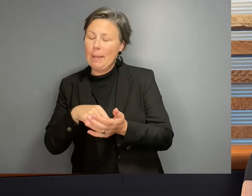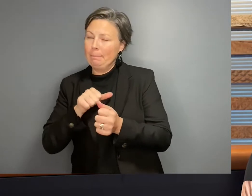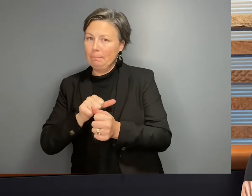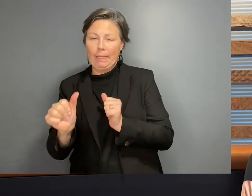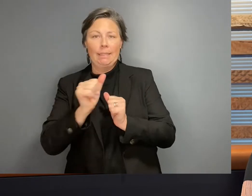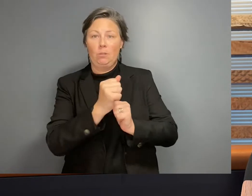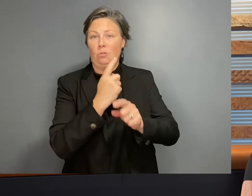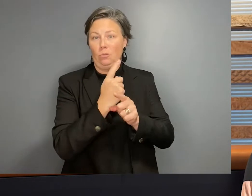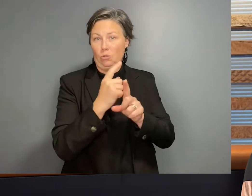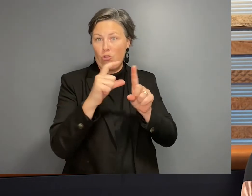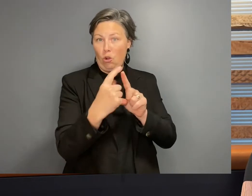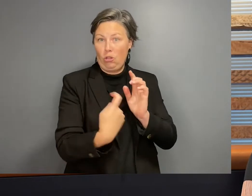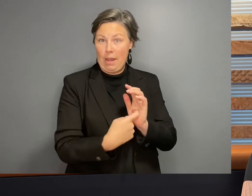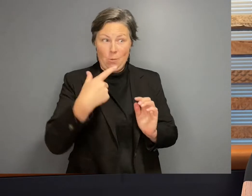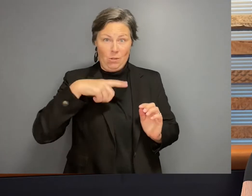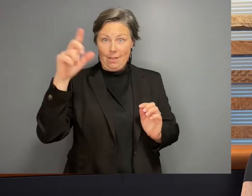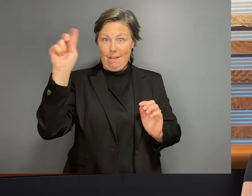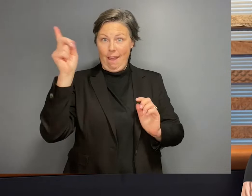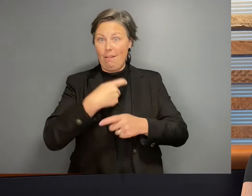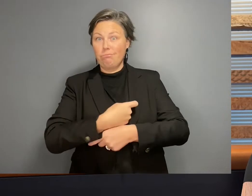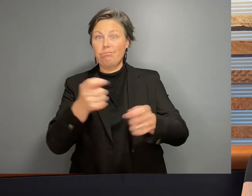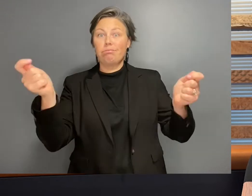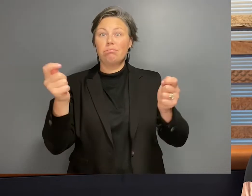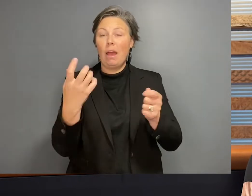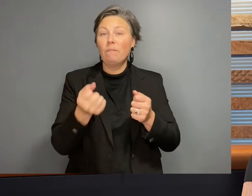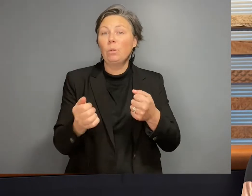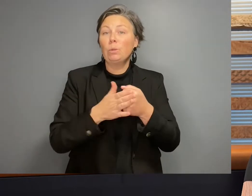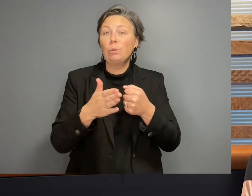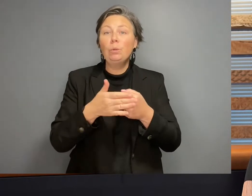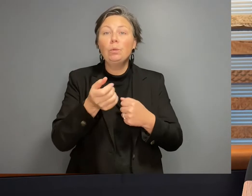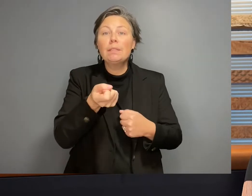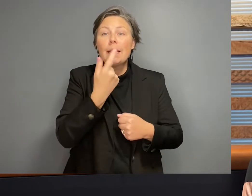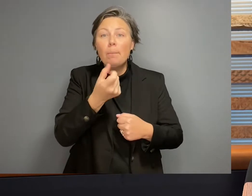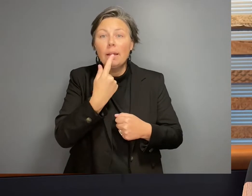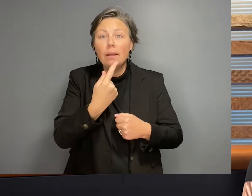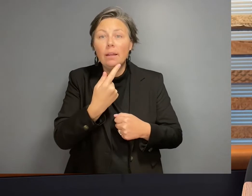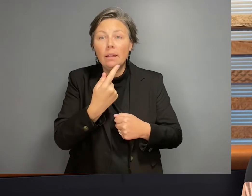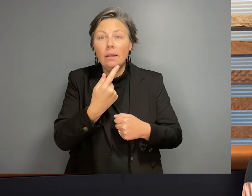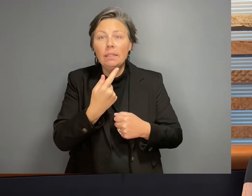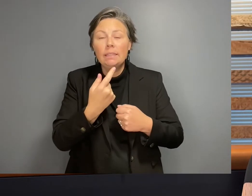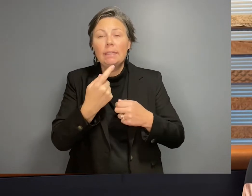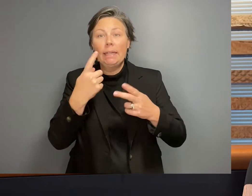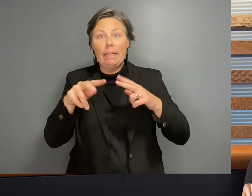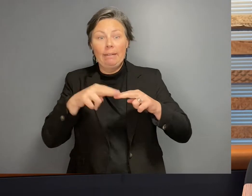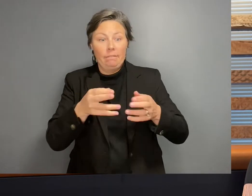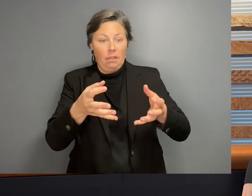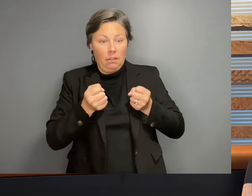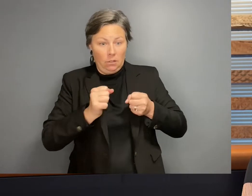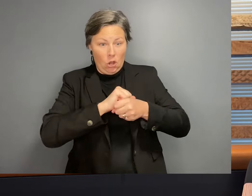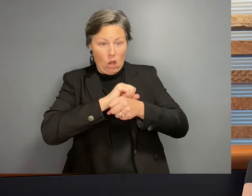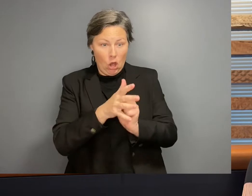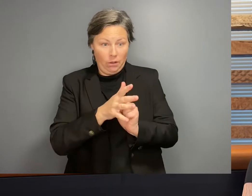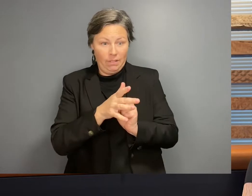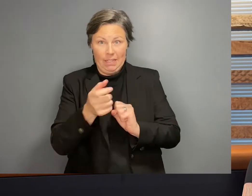doctor. New oral antiviral treatments for COVID-19 are now available, so check your risk factors